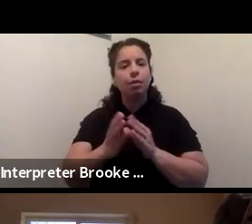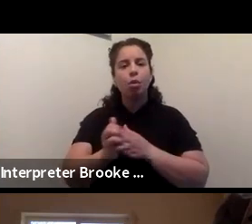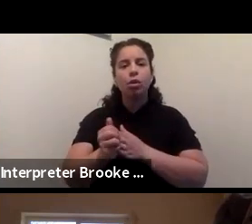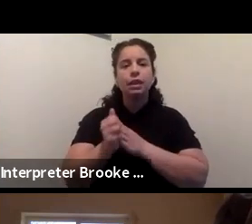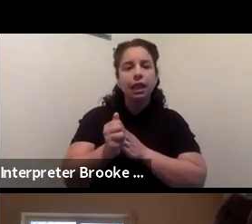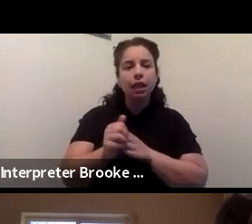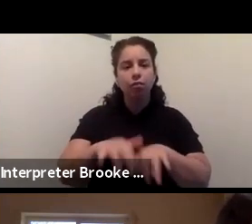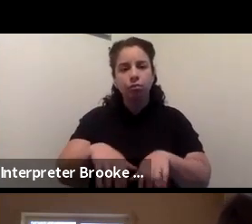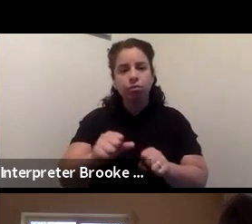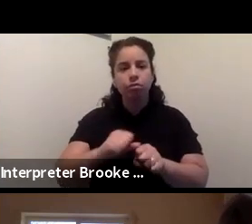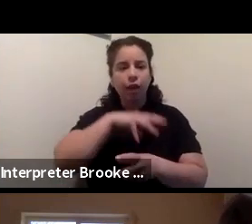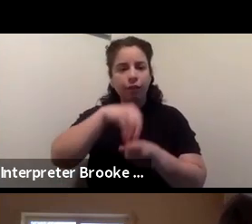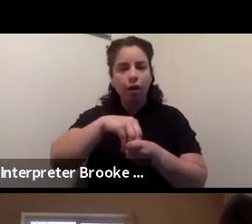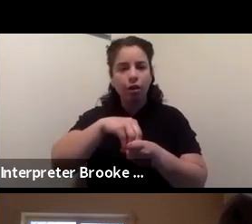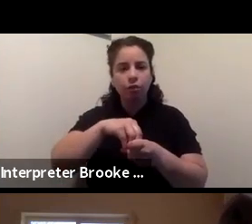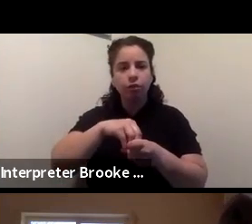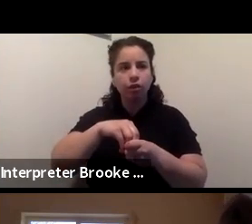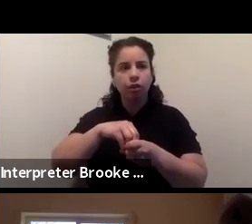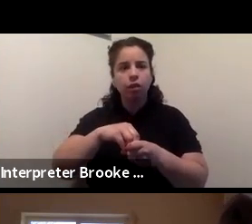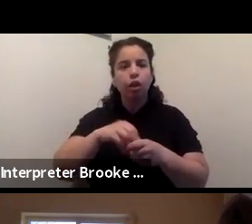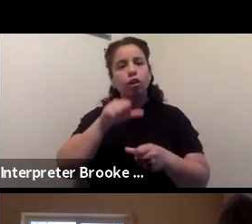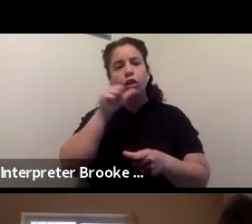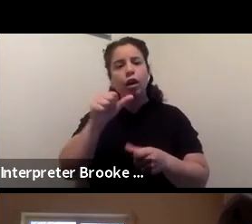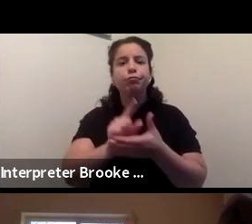participate in the culture that we're in.